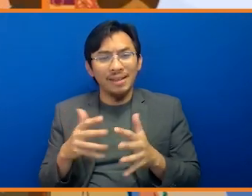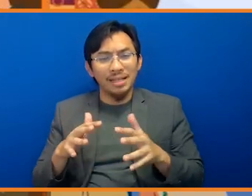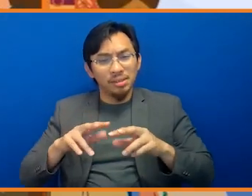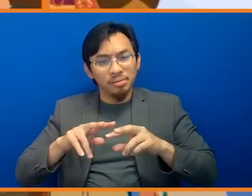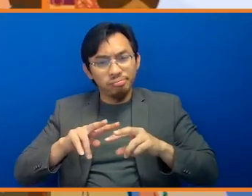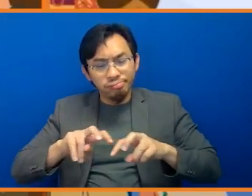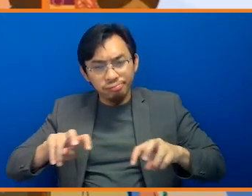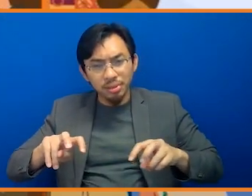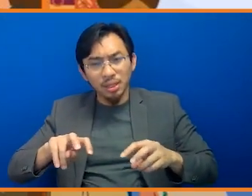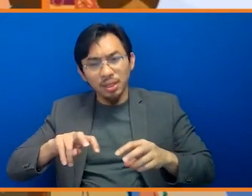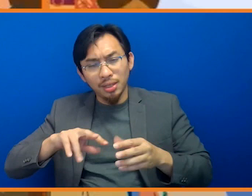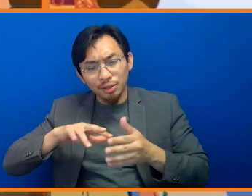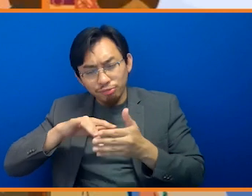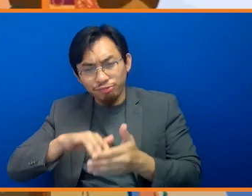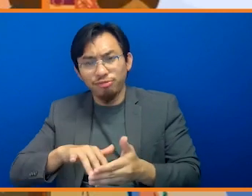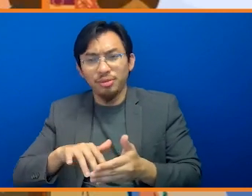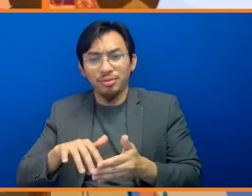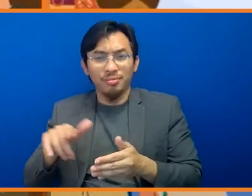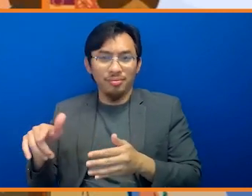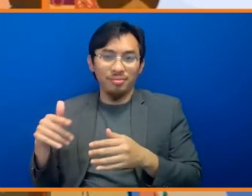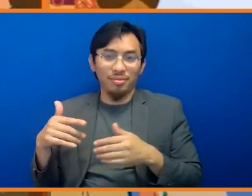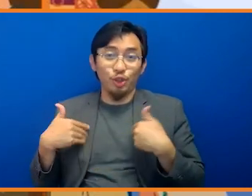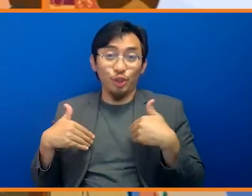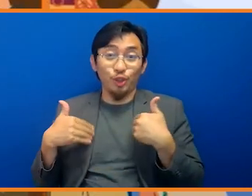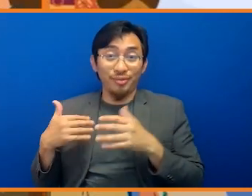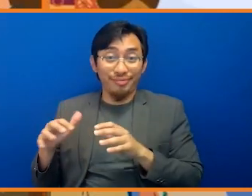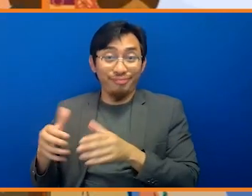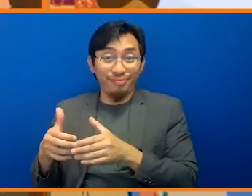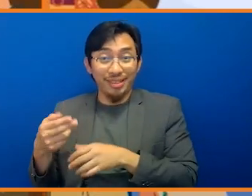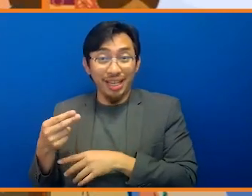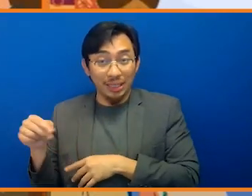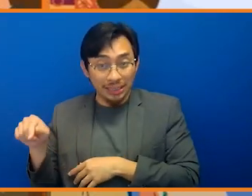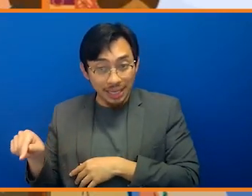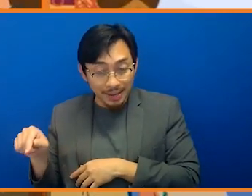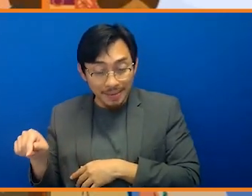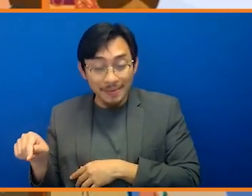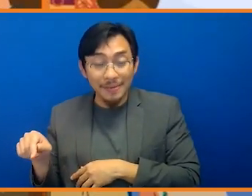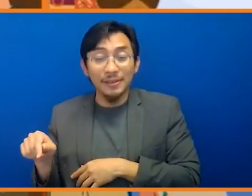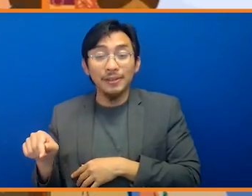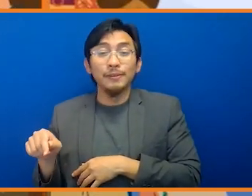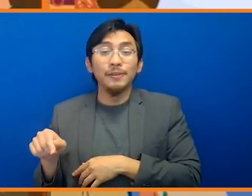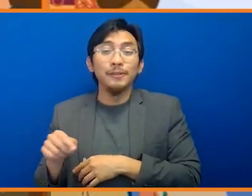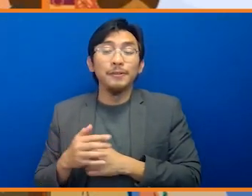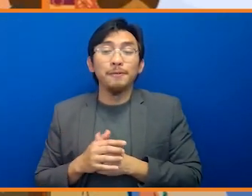investigated or studied by the younger generation in Indonesia.